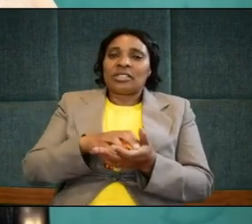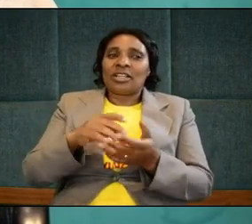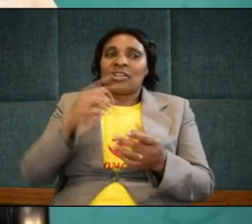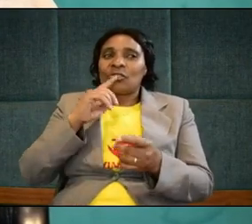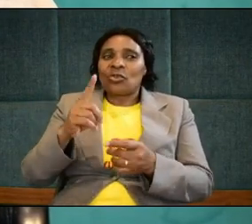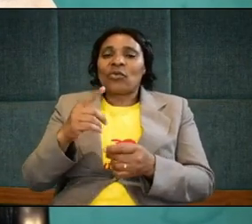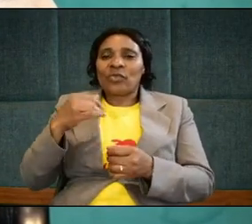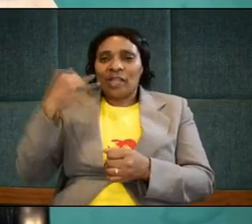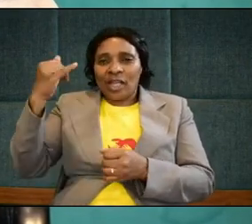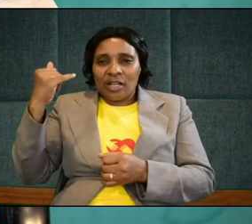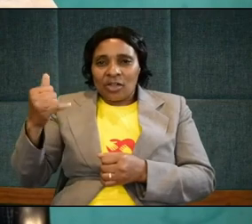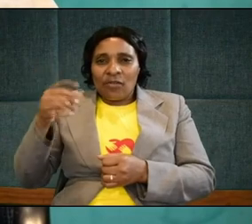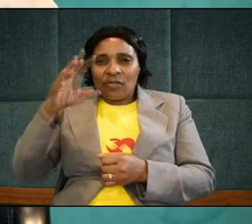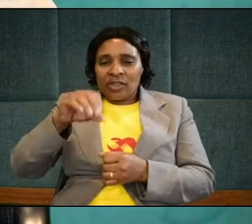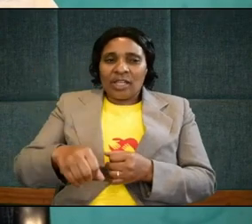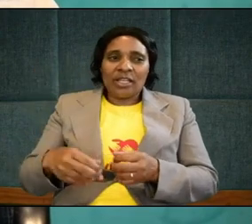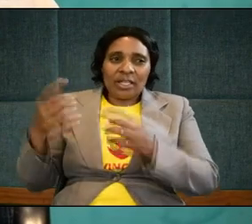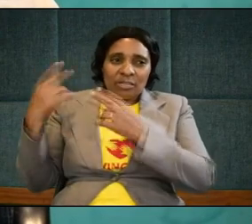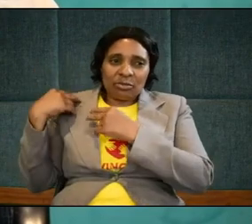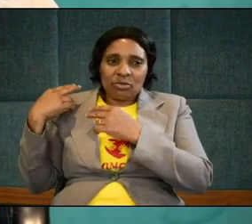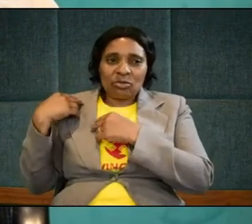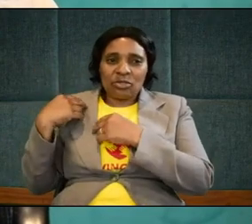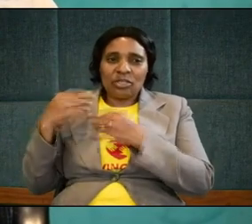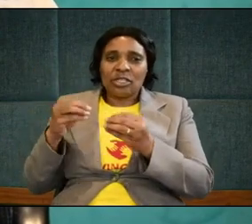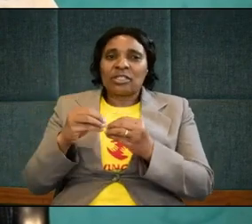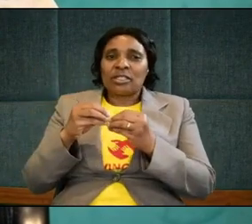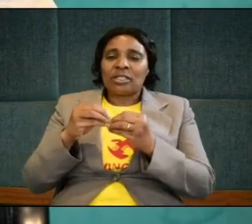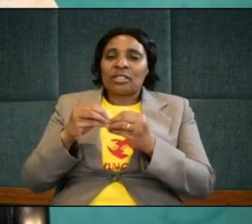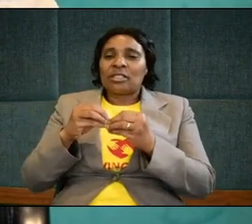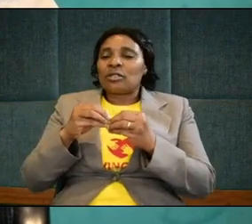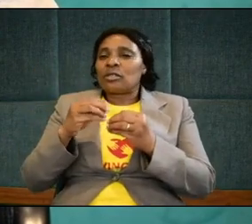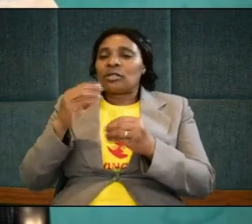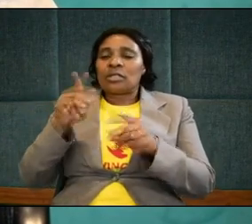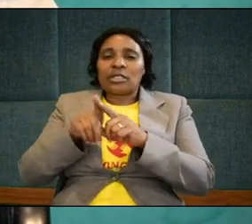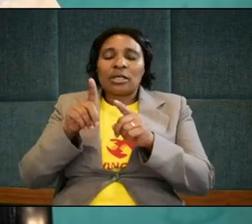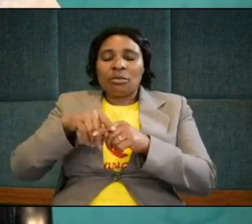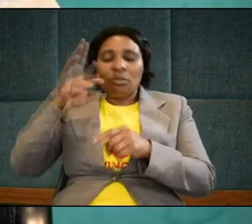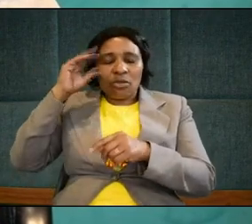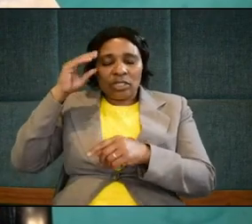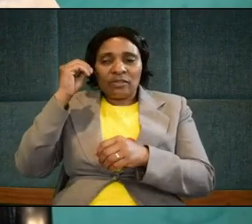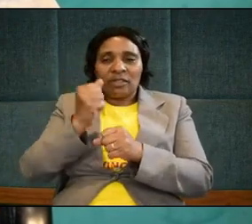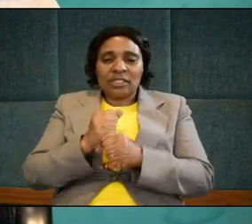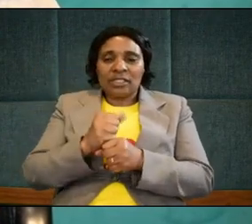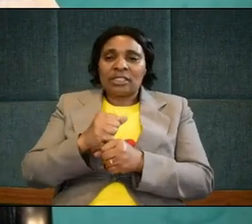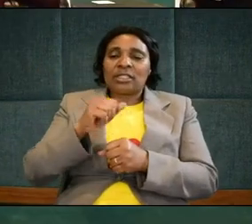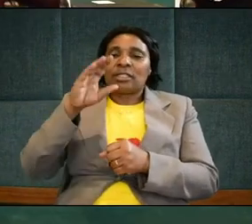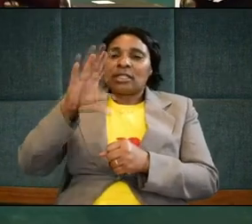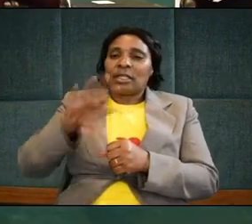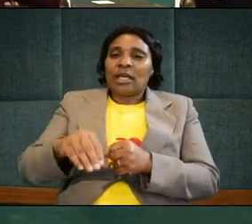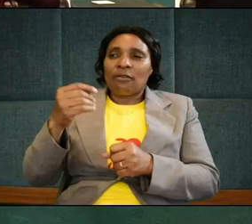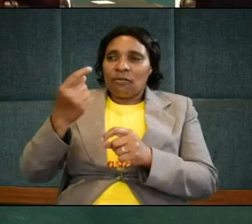taking responsibility and taking it calmly, the way Moses did, is a really good thing to take from this story.